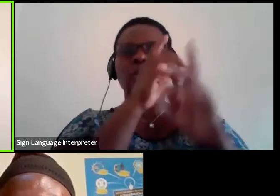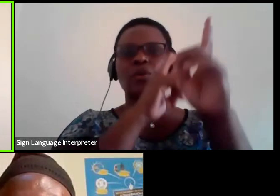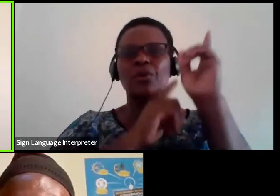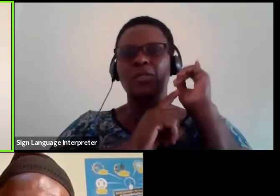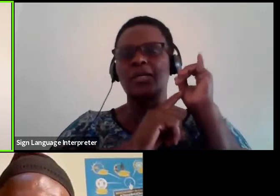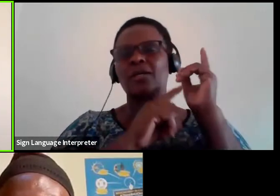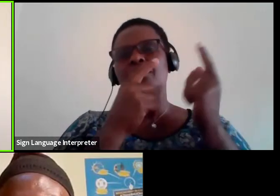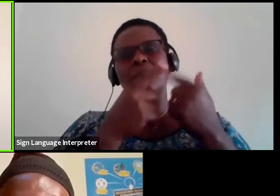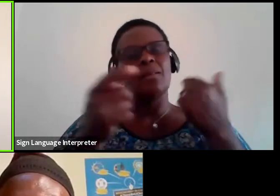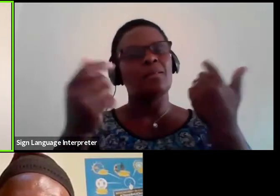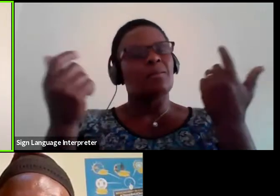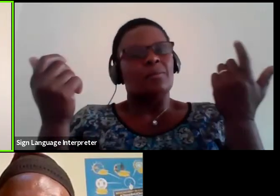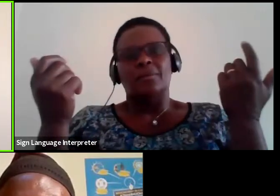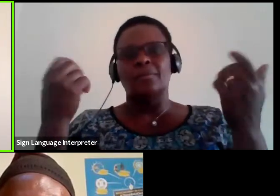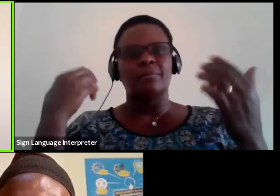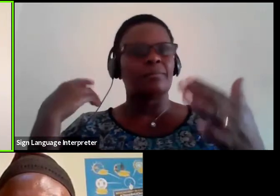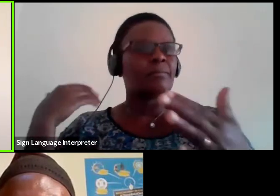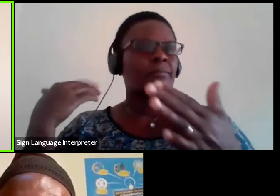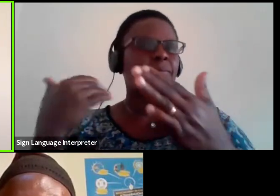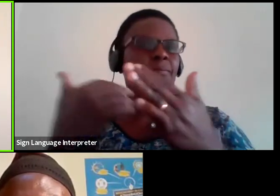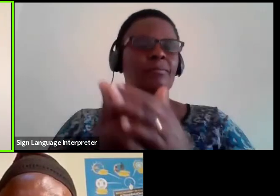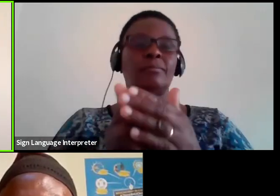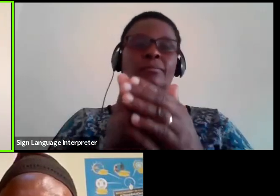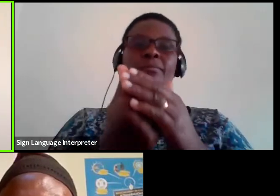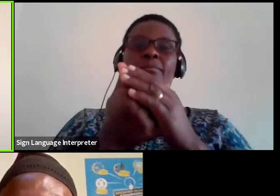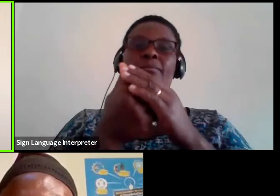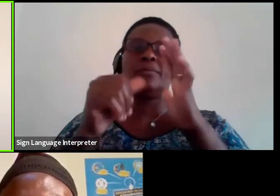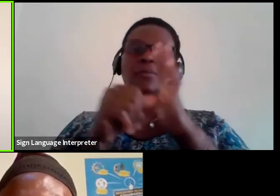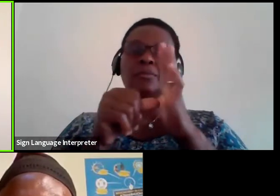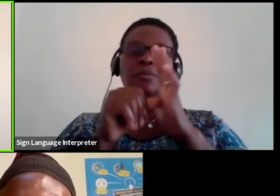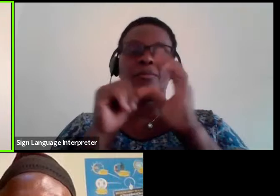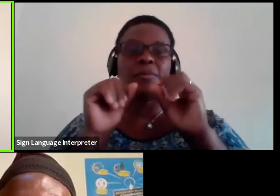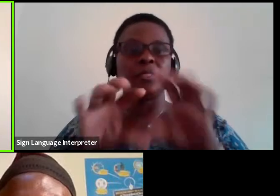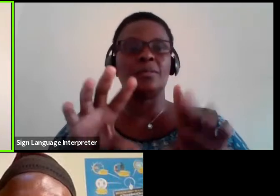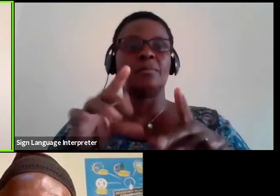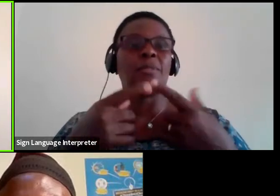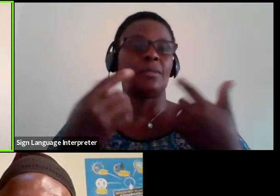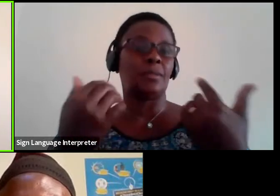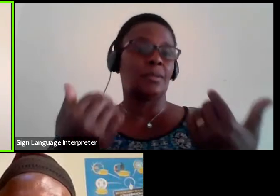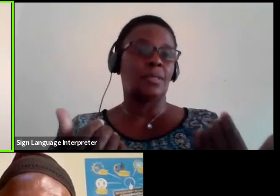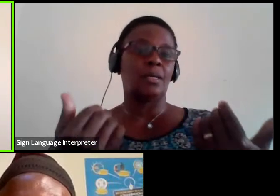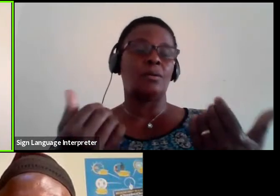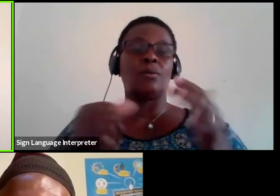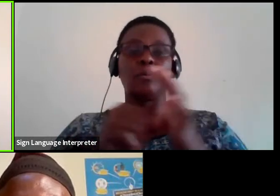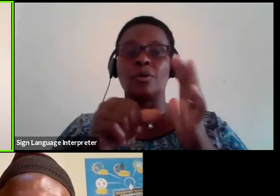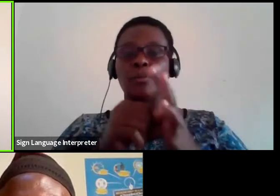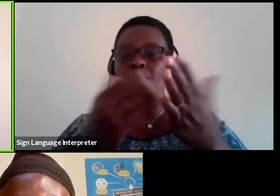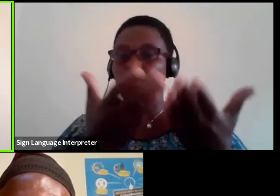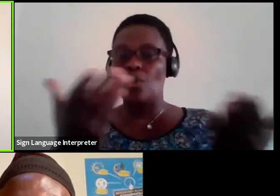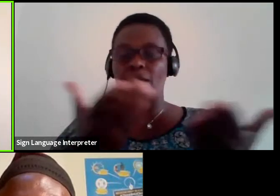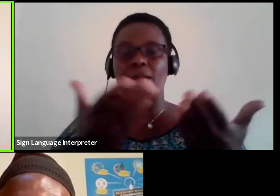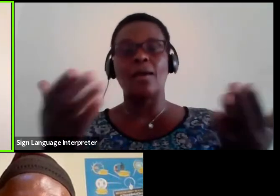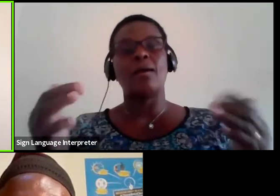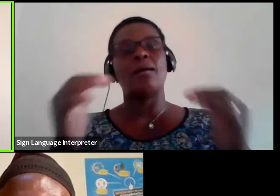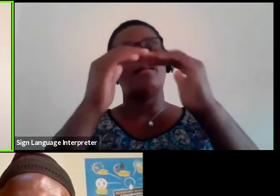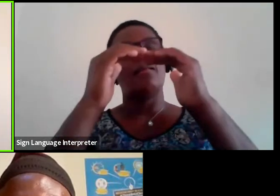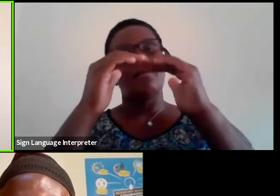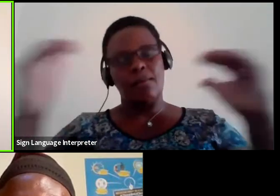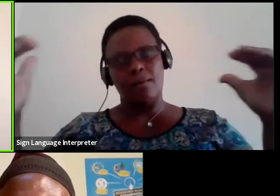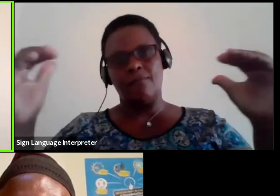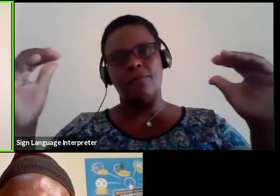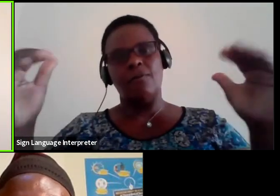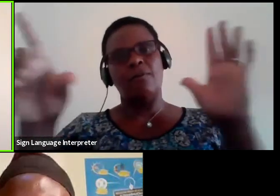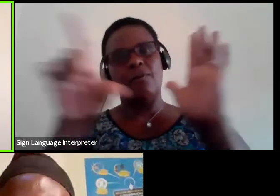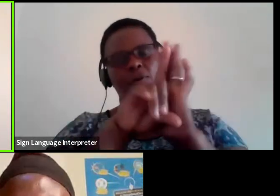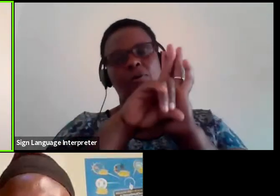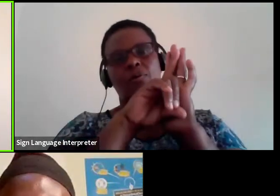this on us is obvious. The real problem lies in the level of the application of these laws. The comment just moved. Yes,